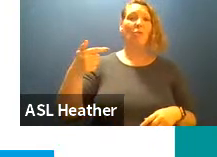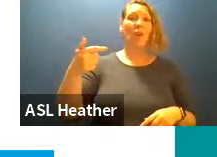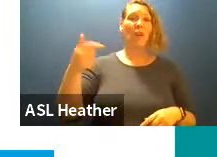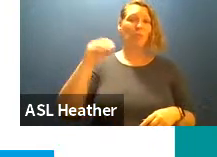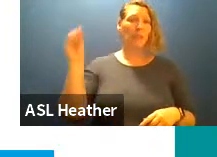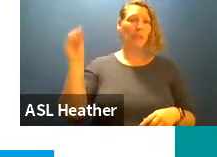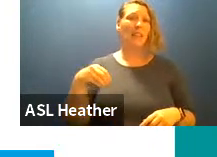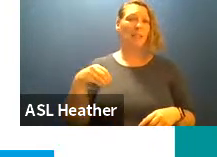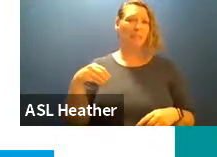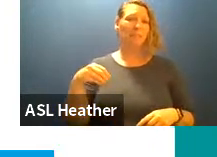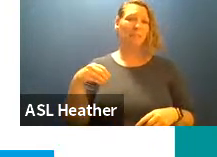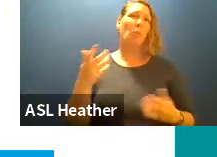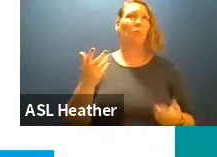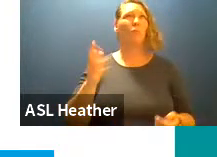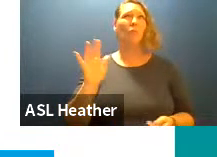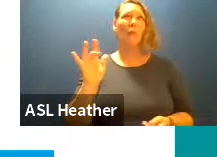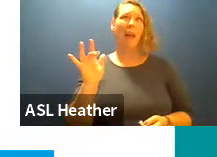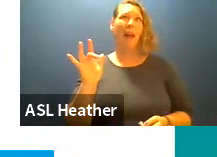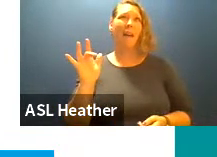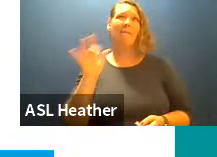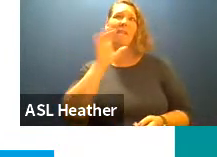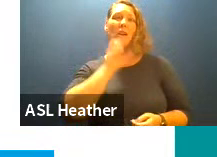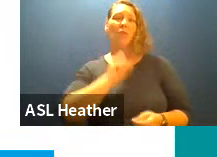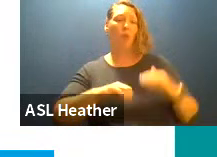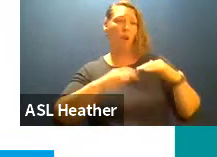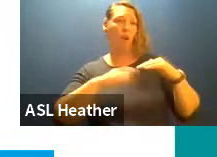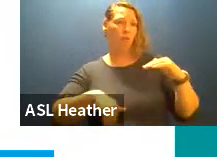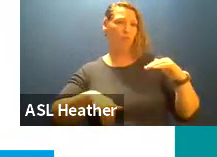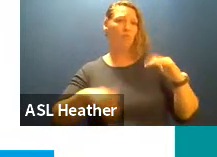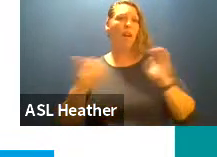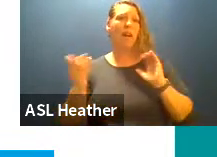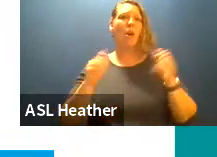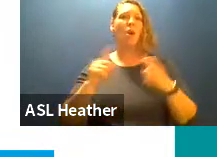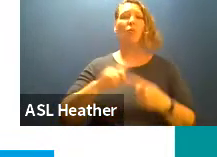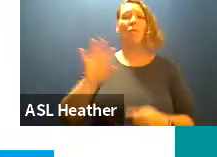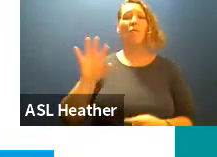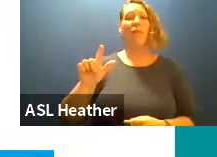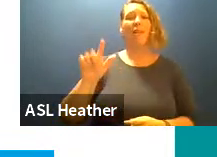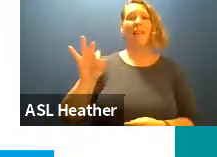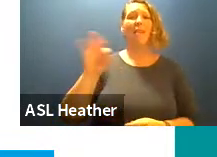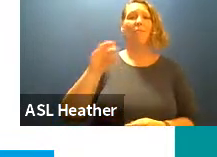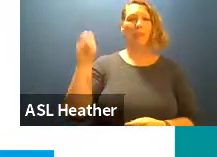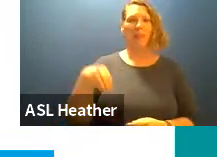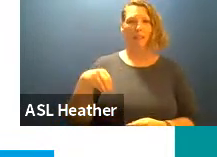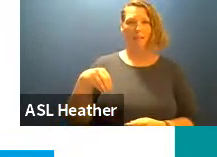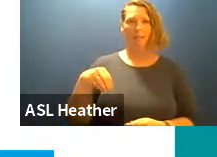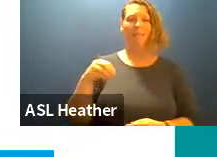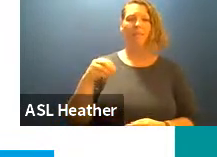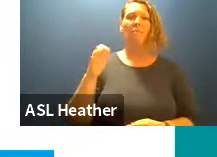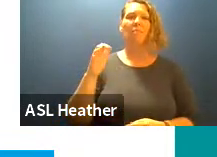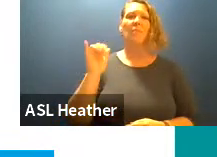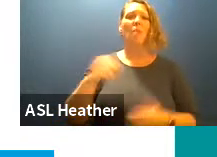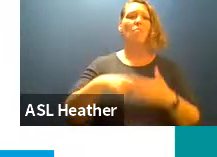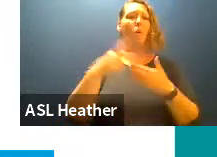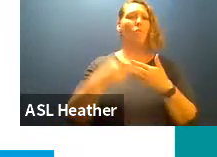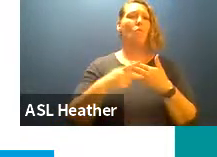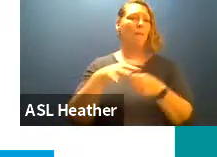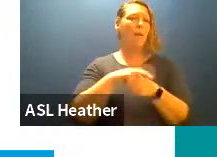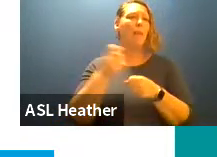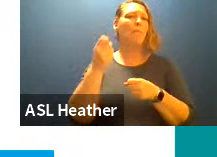21% are 25 or younger, compared to 29% in the region. So it's a little bit of an older, the program area is a little